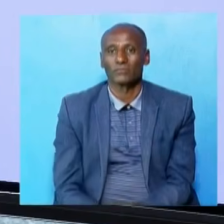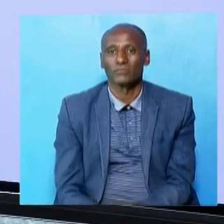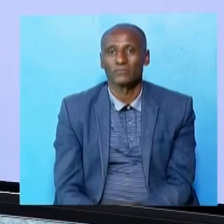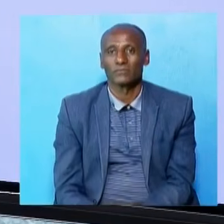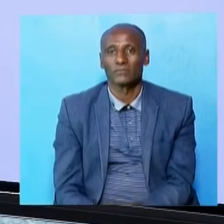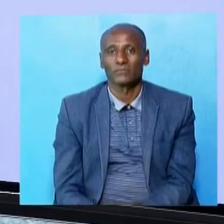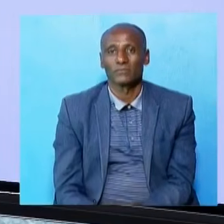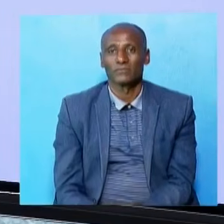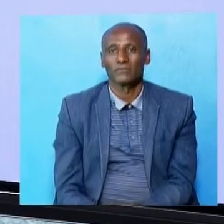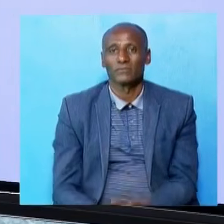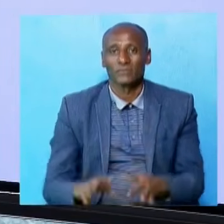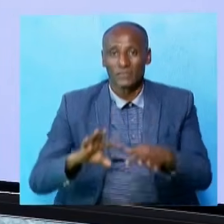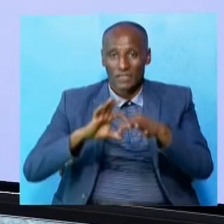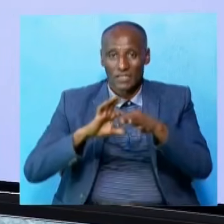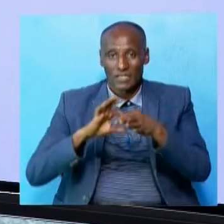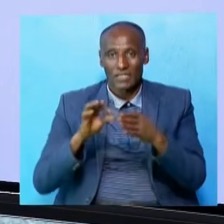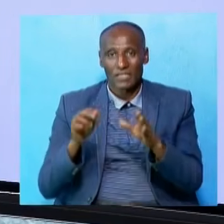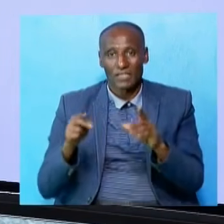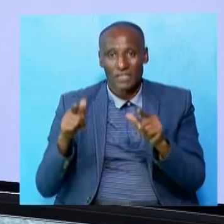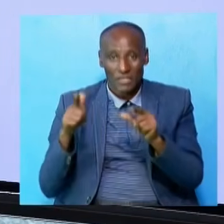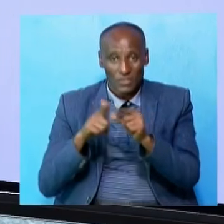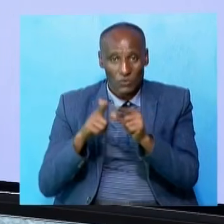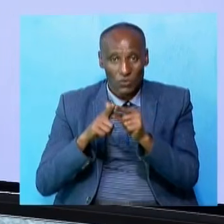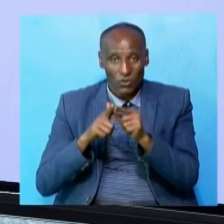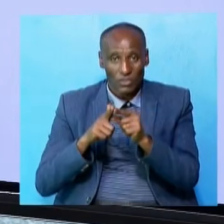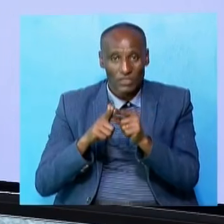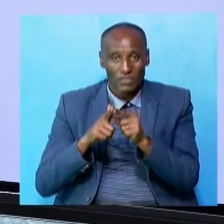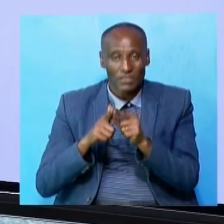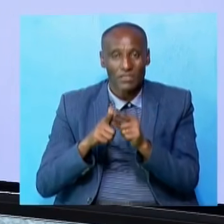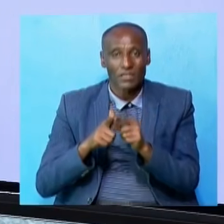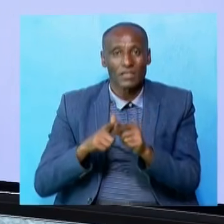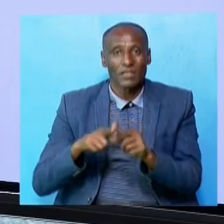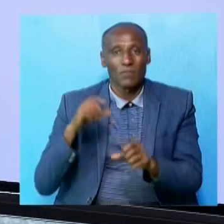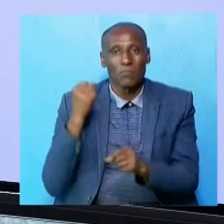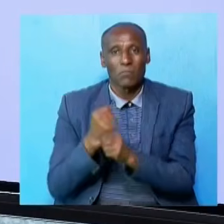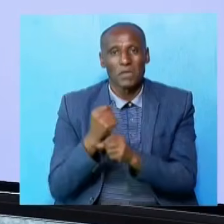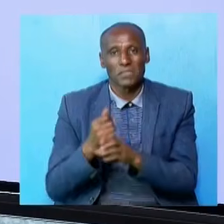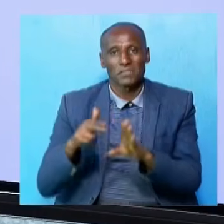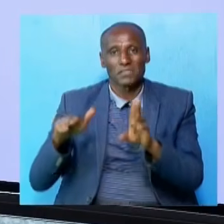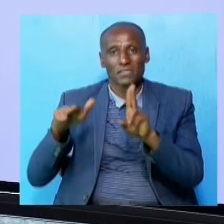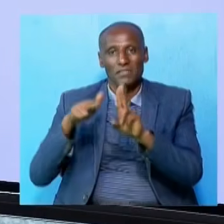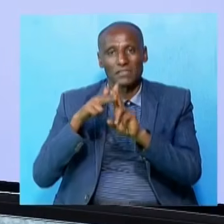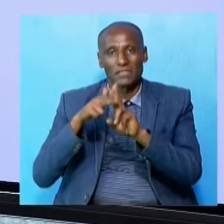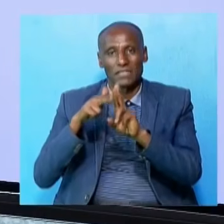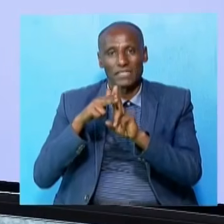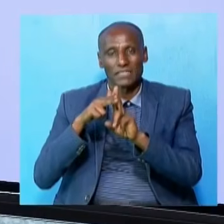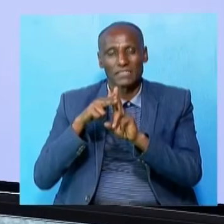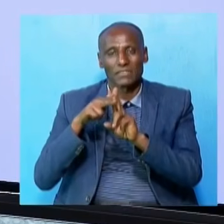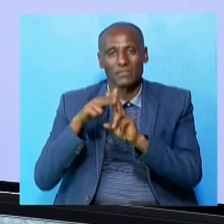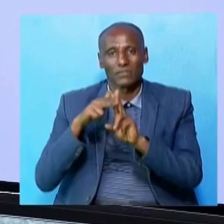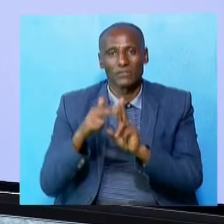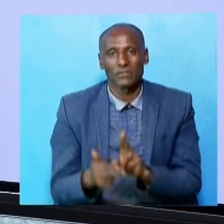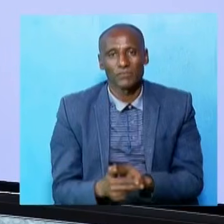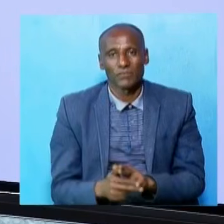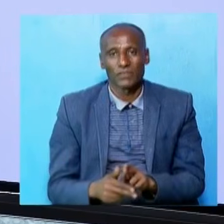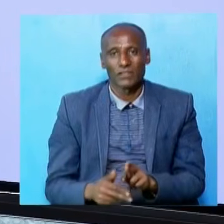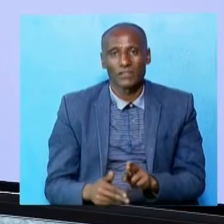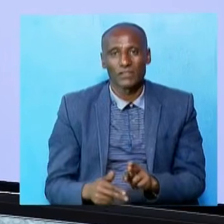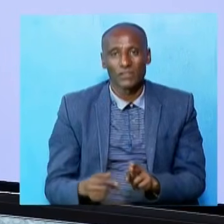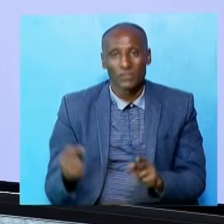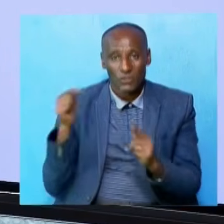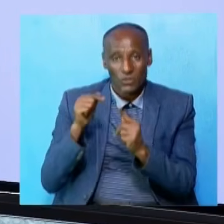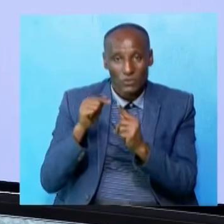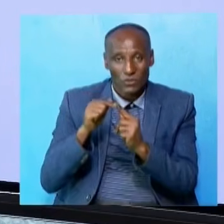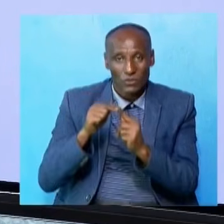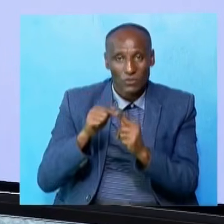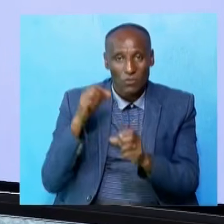word here is making our sentence what? Negative. So, in order to make a sentence negative,